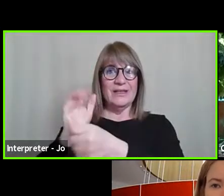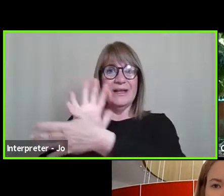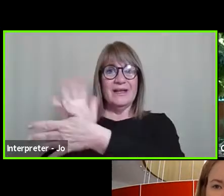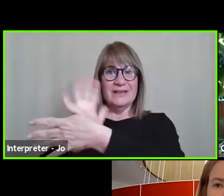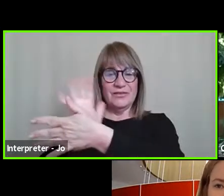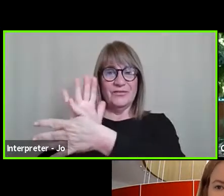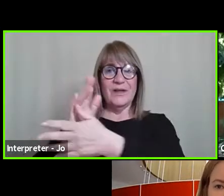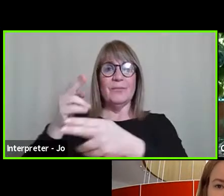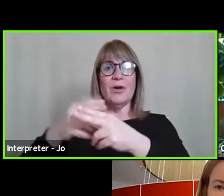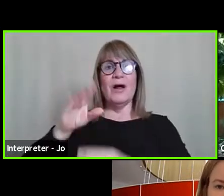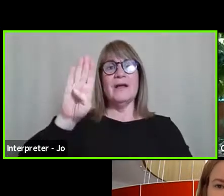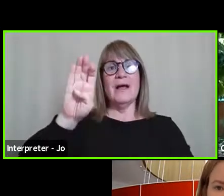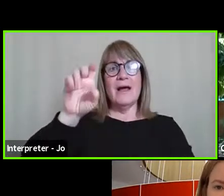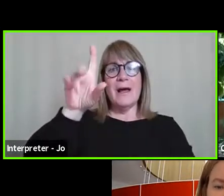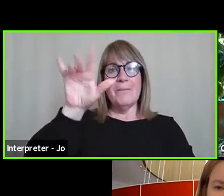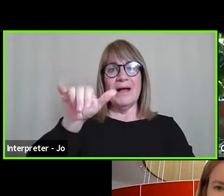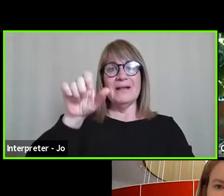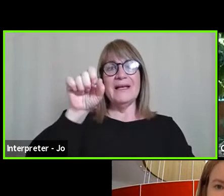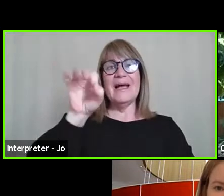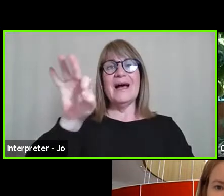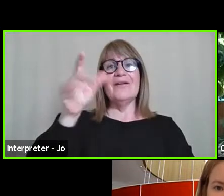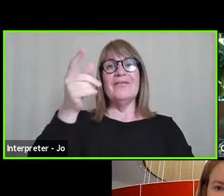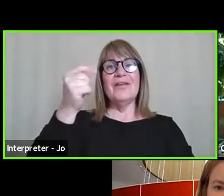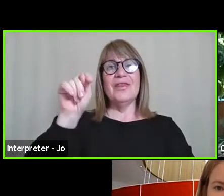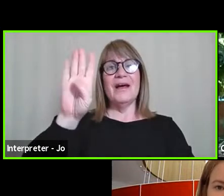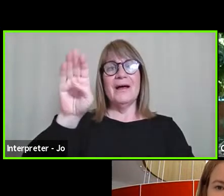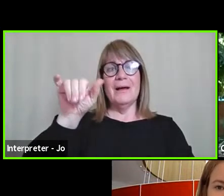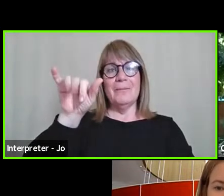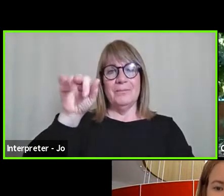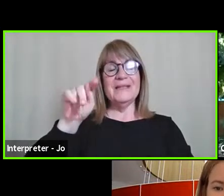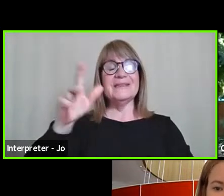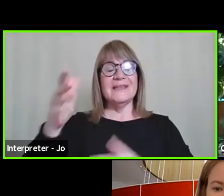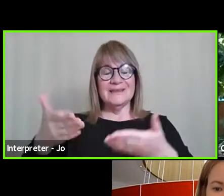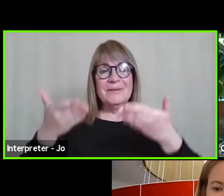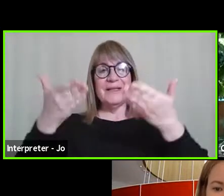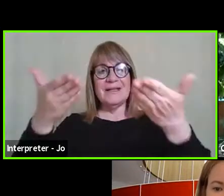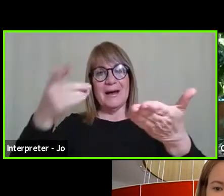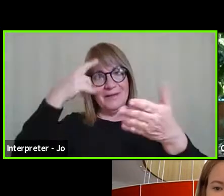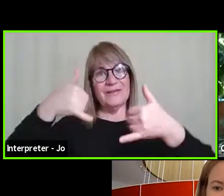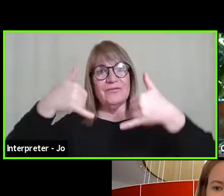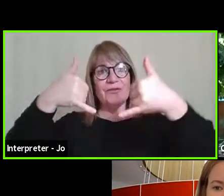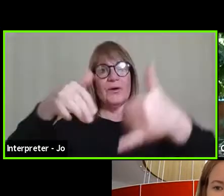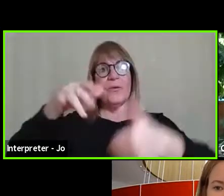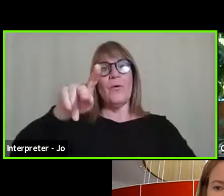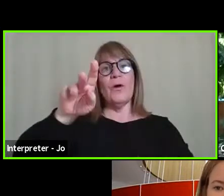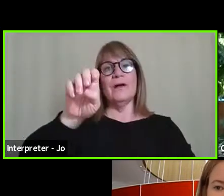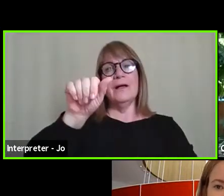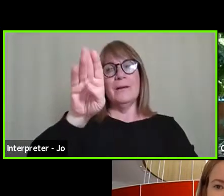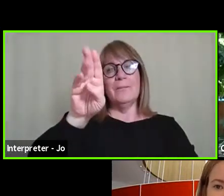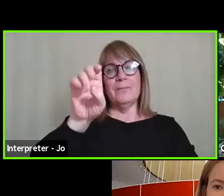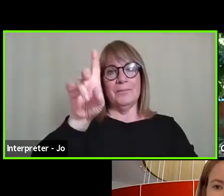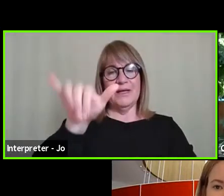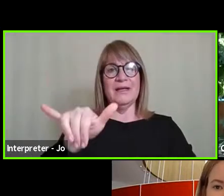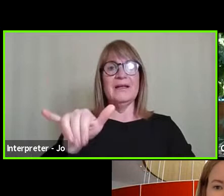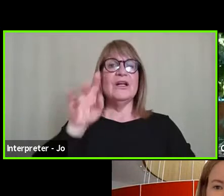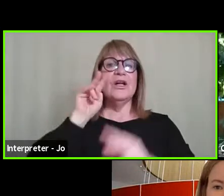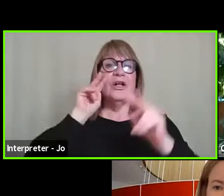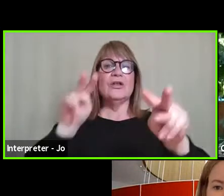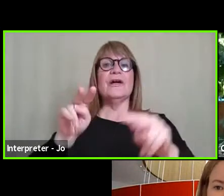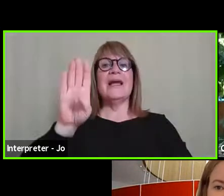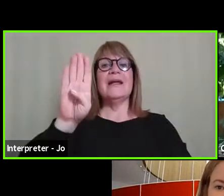beast it's been nominated for peabody it's by filmmaker erica cohen i encourage folks to check it out at bellyofthebeastfilm.com